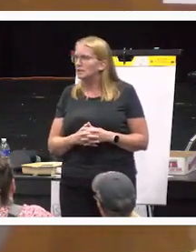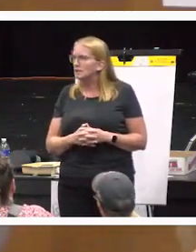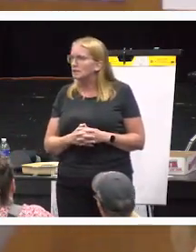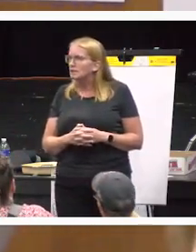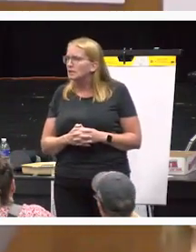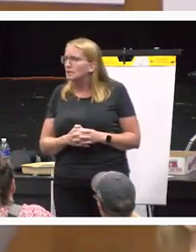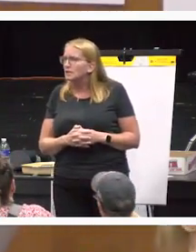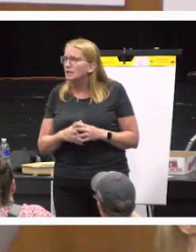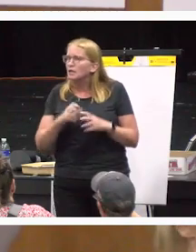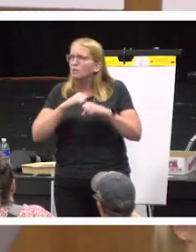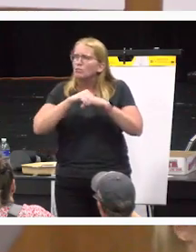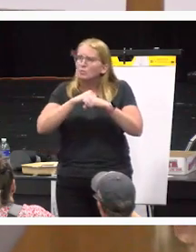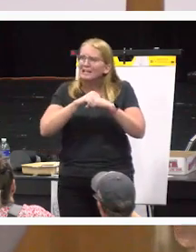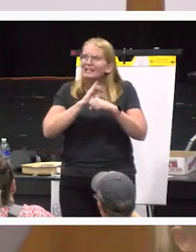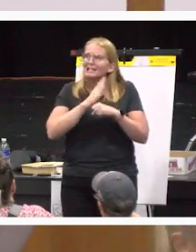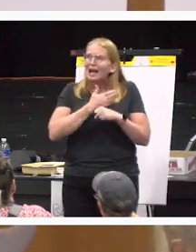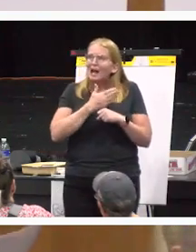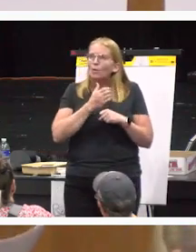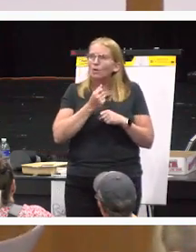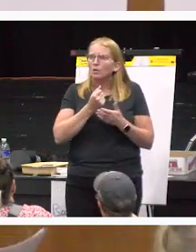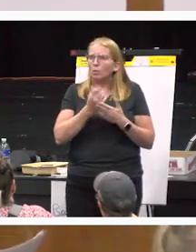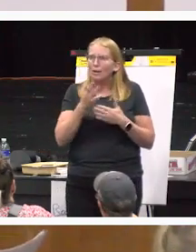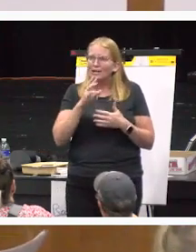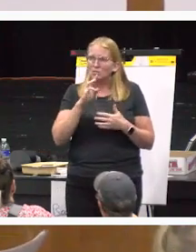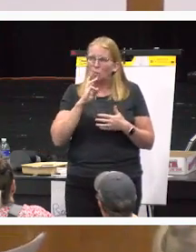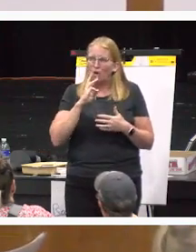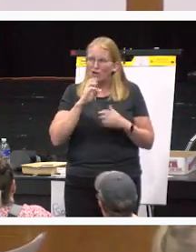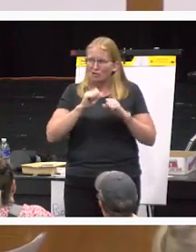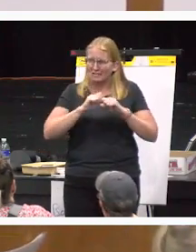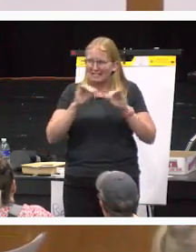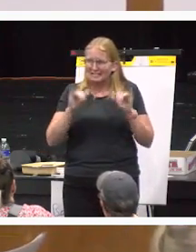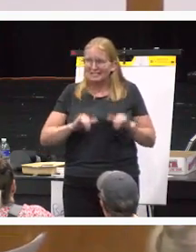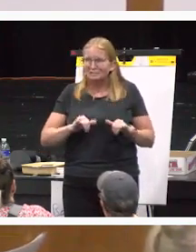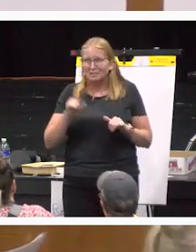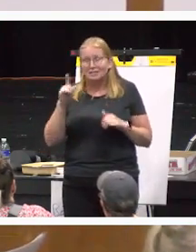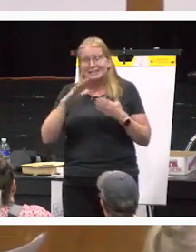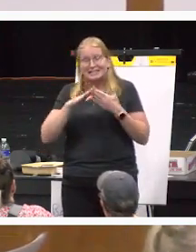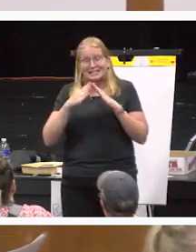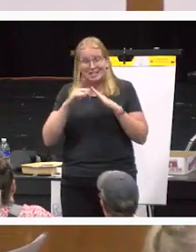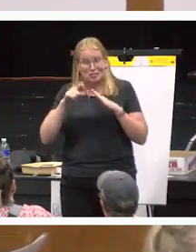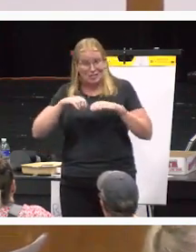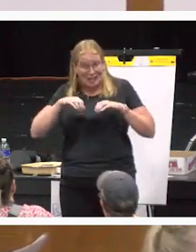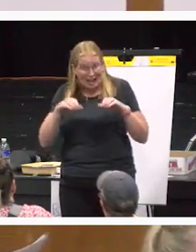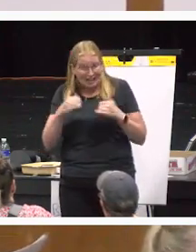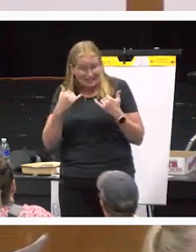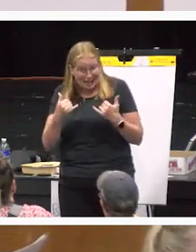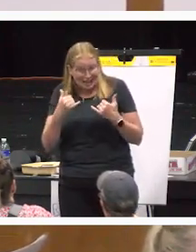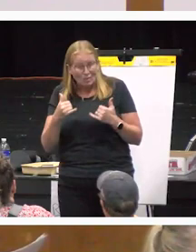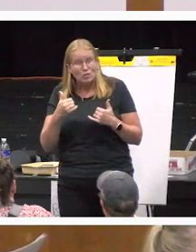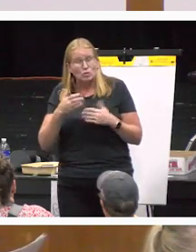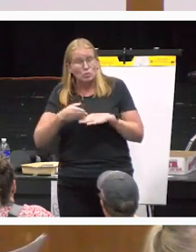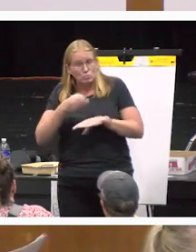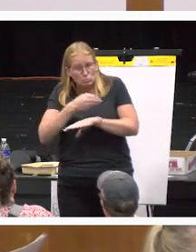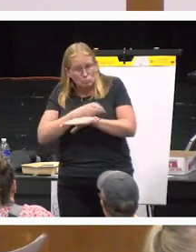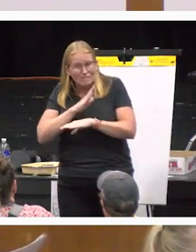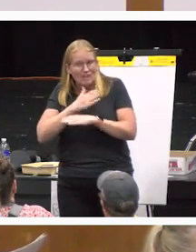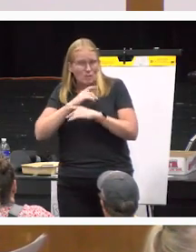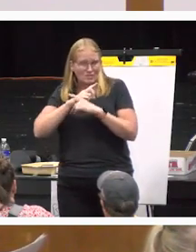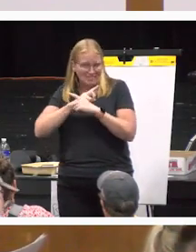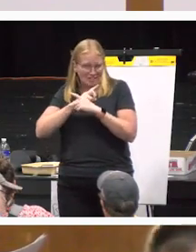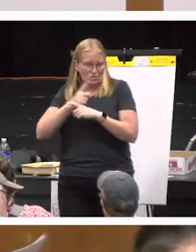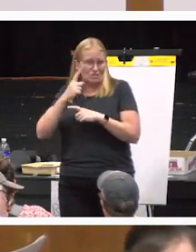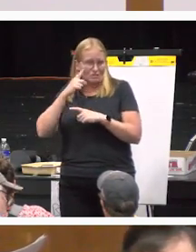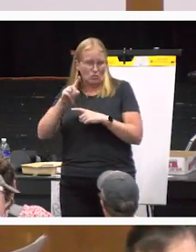Let's see, protect the wastewater system. The city should act now to improve defenses against flooding of